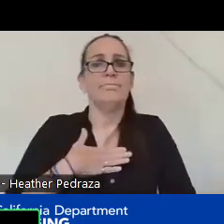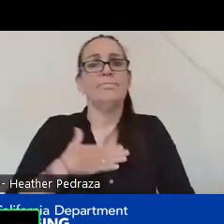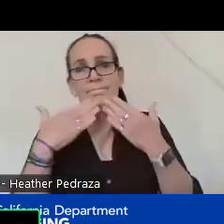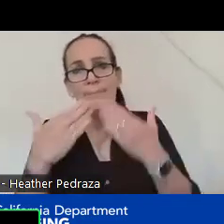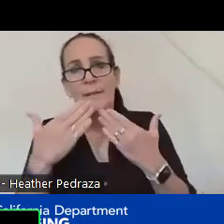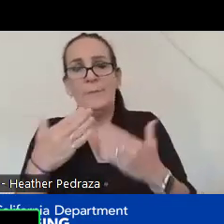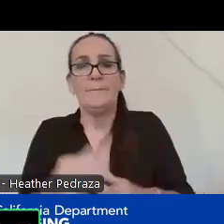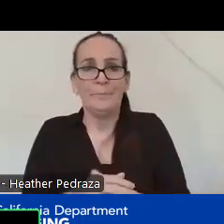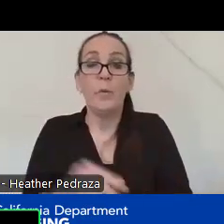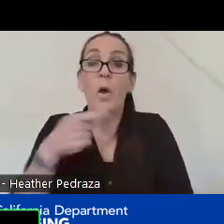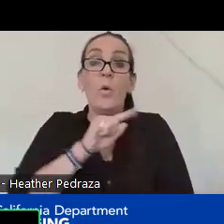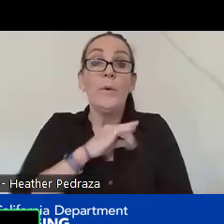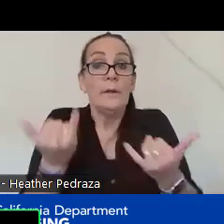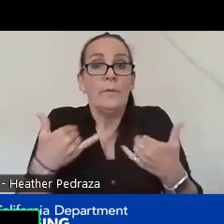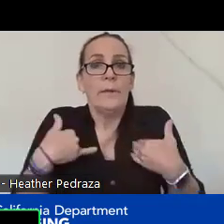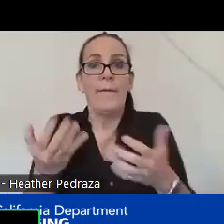have 15 minutes.